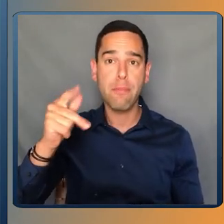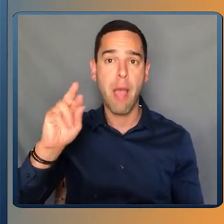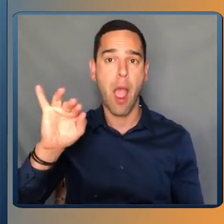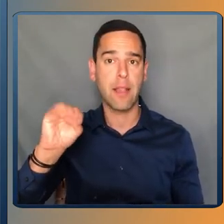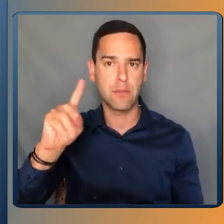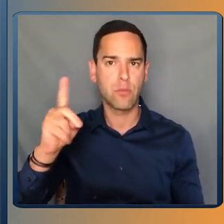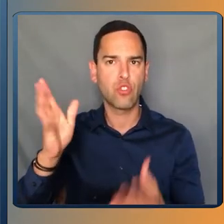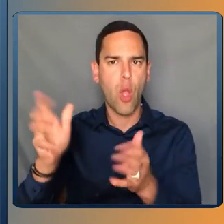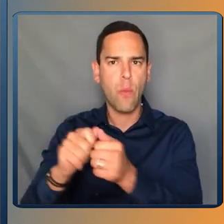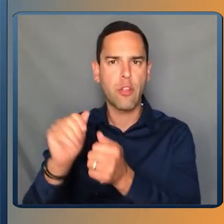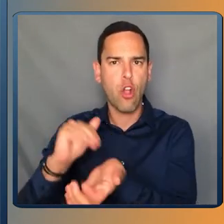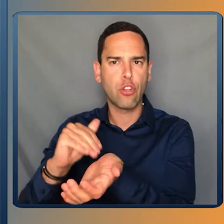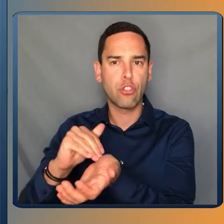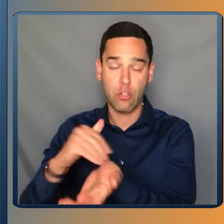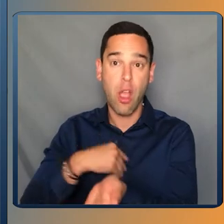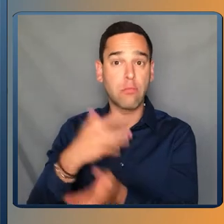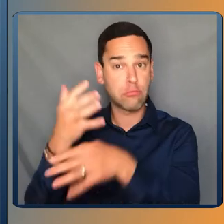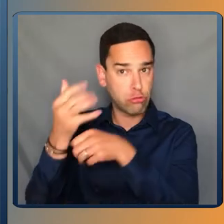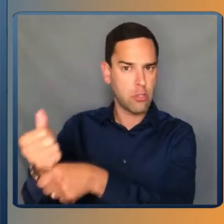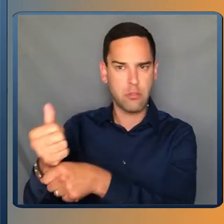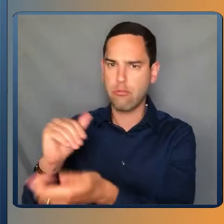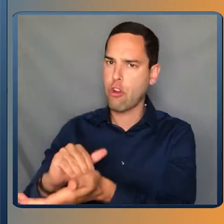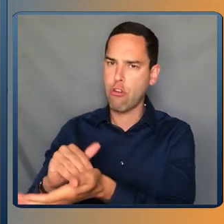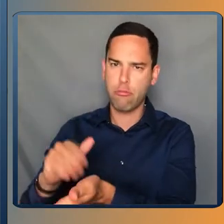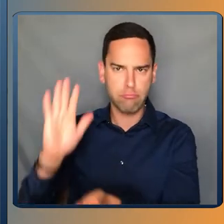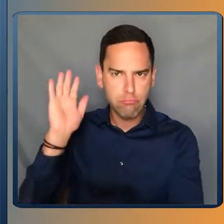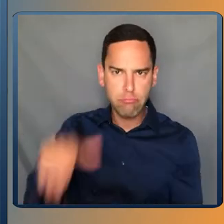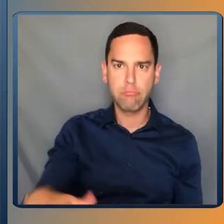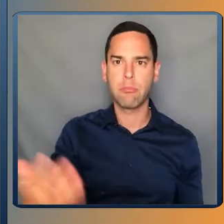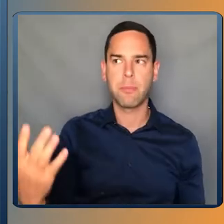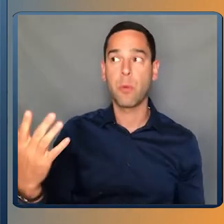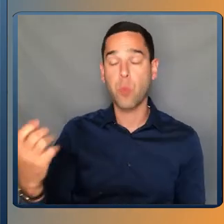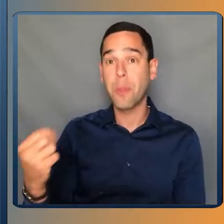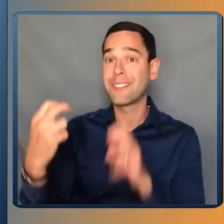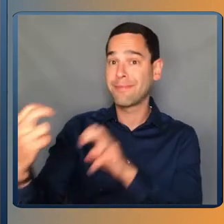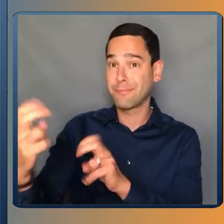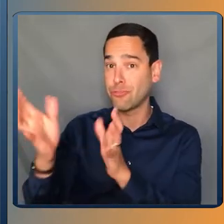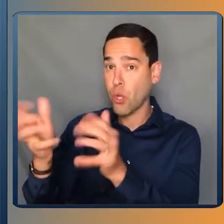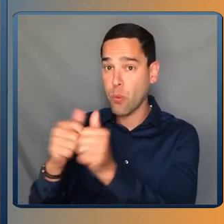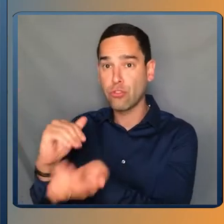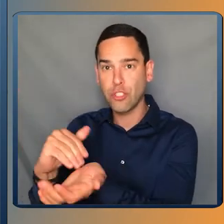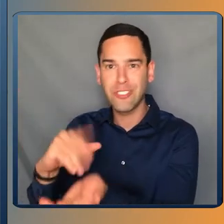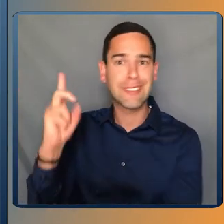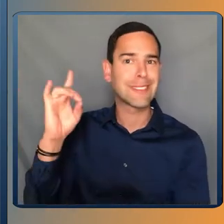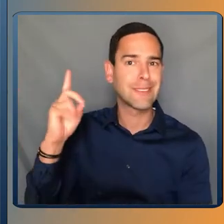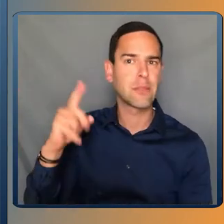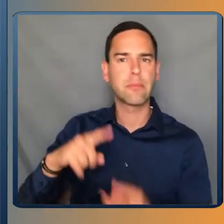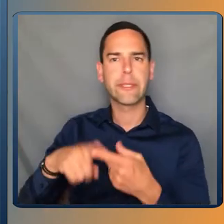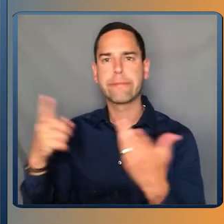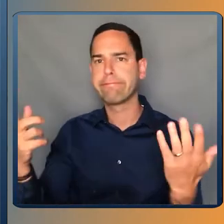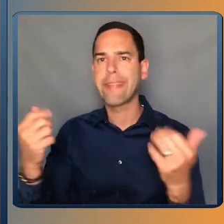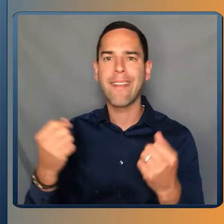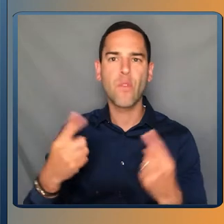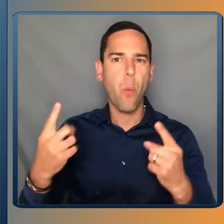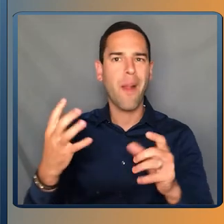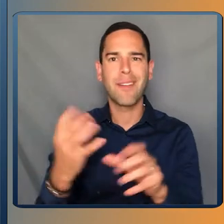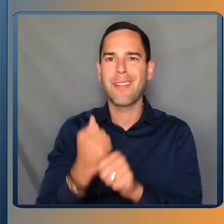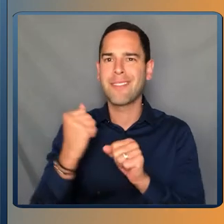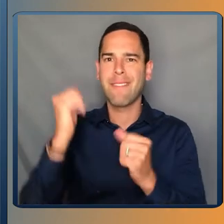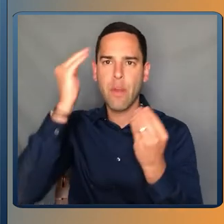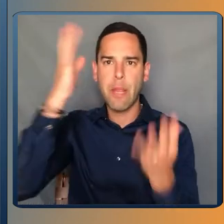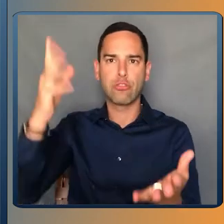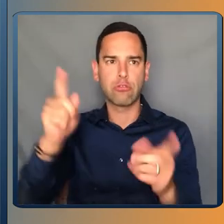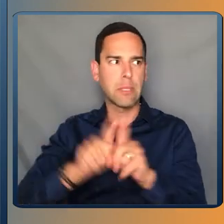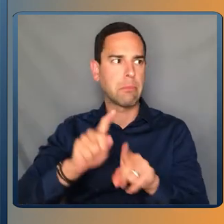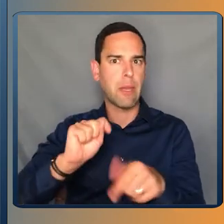to your doctor. I trust my doctor with my life, and speaking to them was great, but, you know, everybody's getting the same information